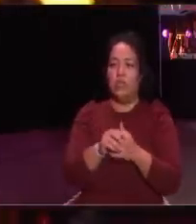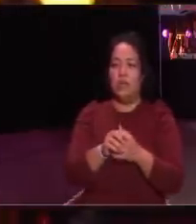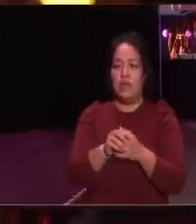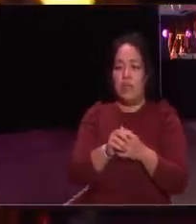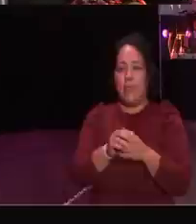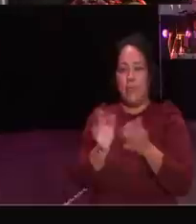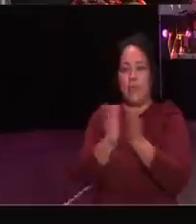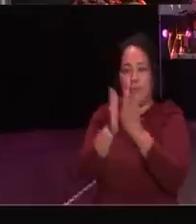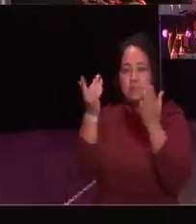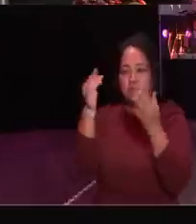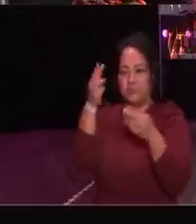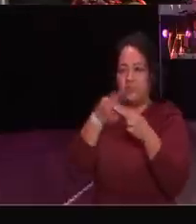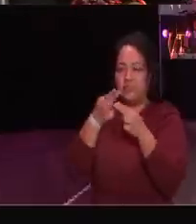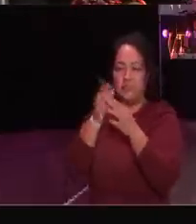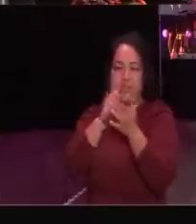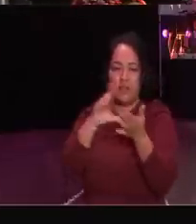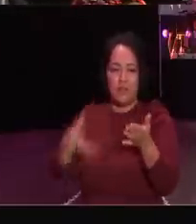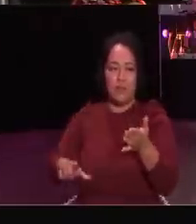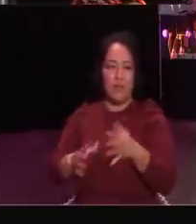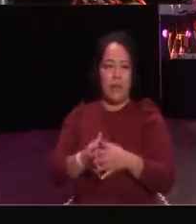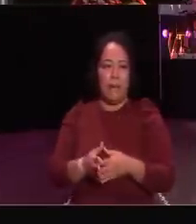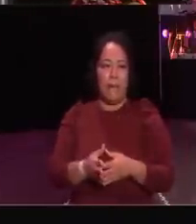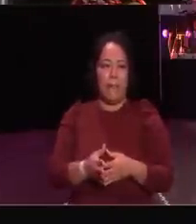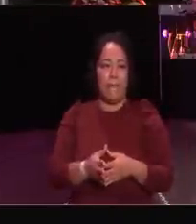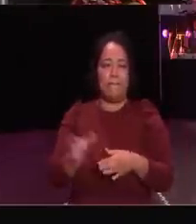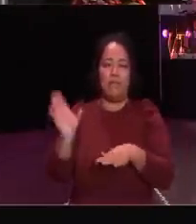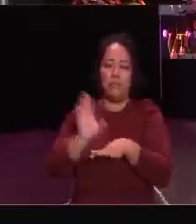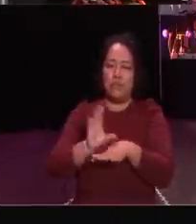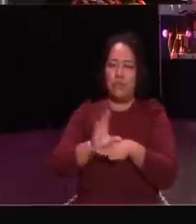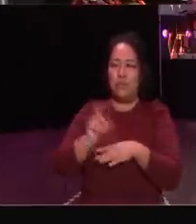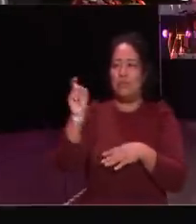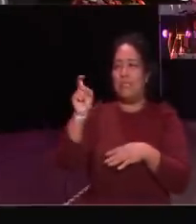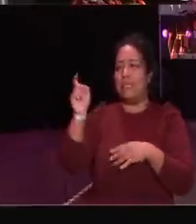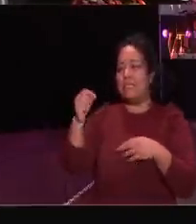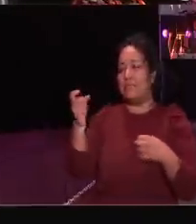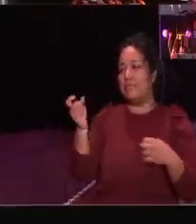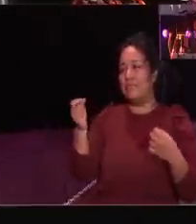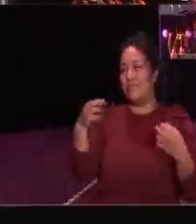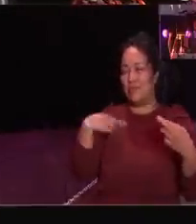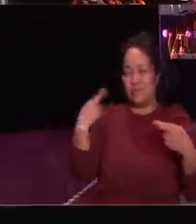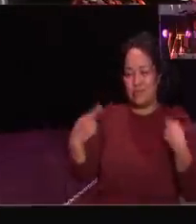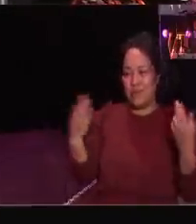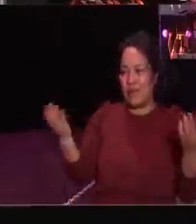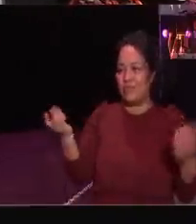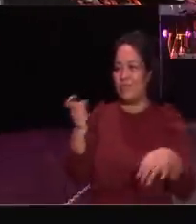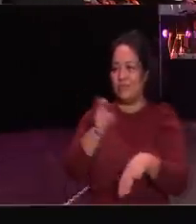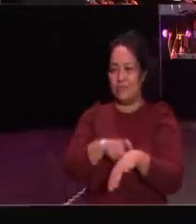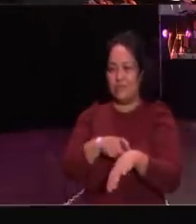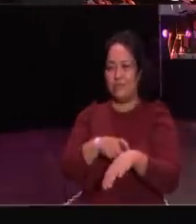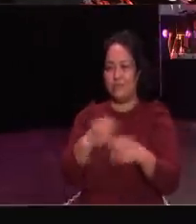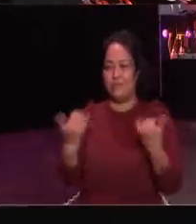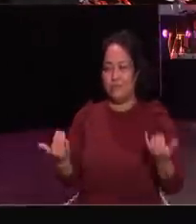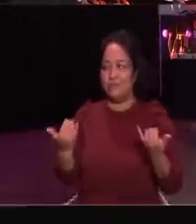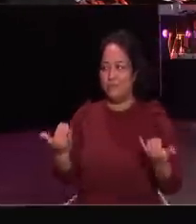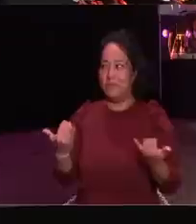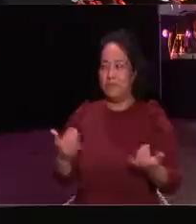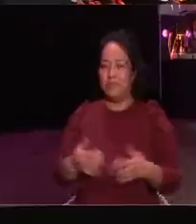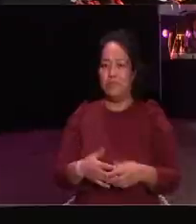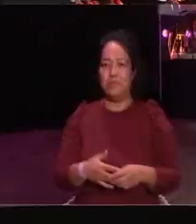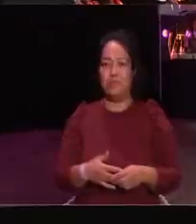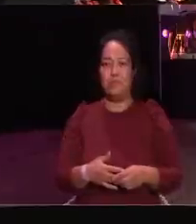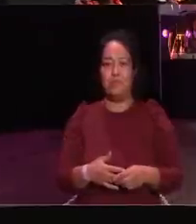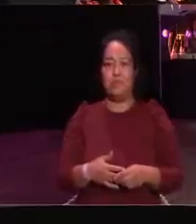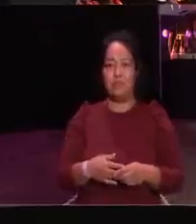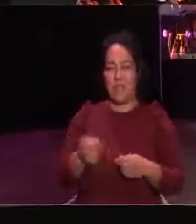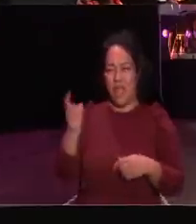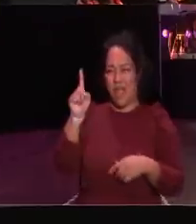Lord. Iglesia, necesitamos un avivamiento. Church, en este tiempo. We need a revival in this time. Me han preguntado, presidente. They've asked